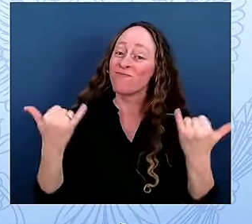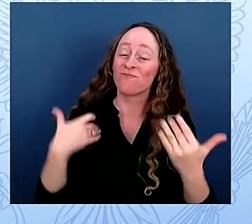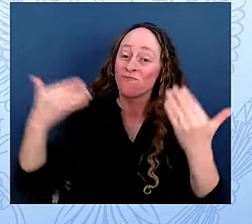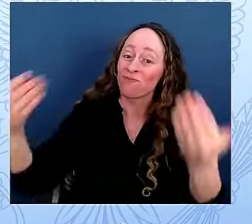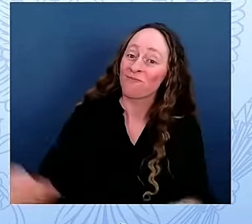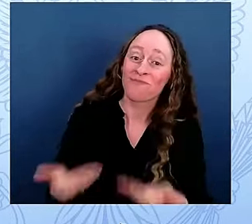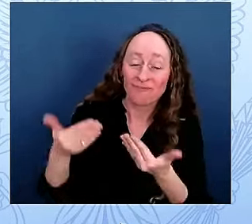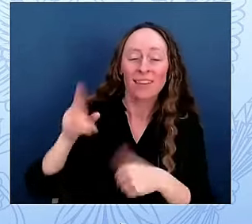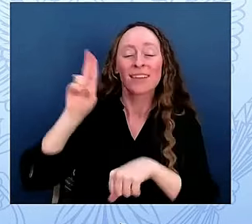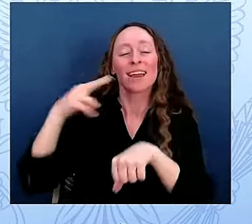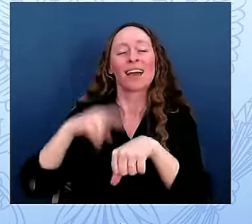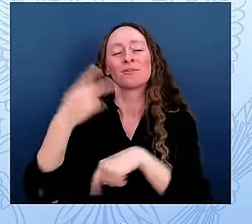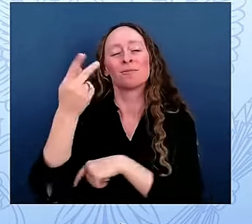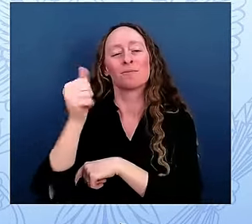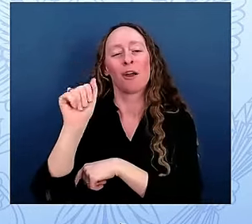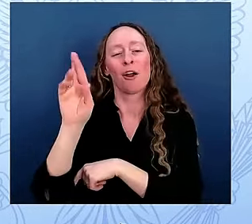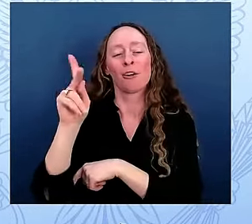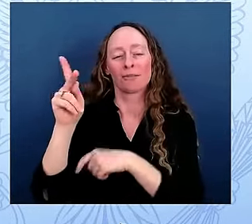Thank you.